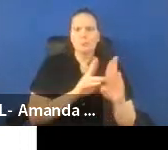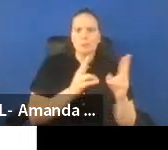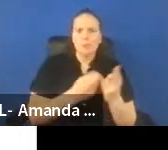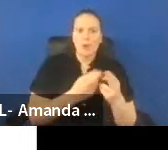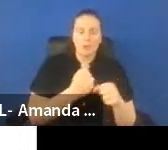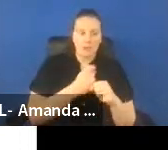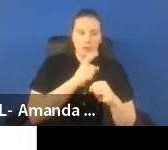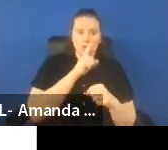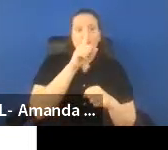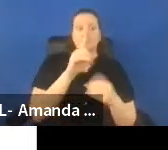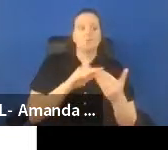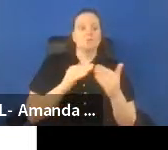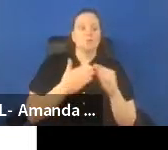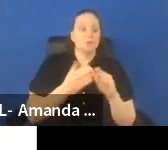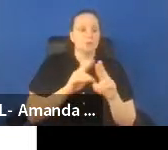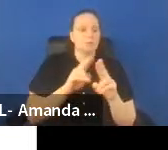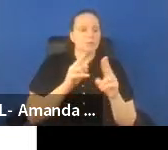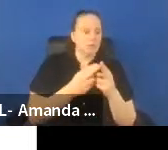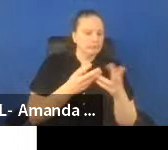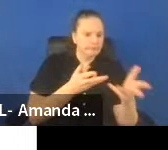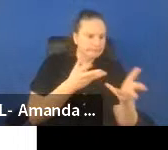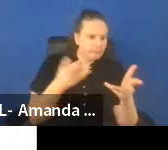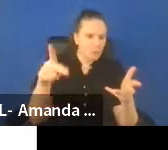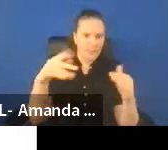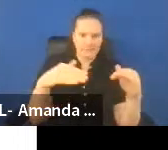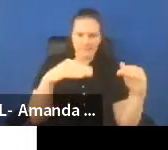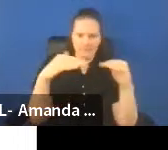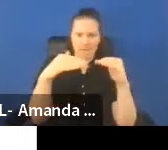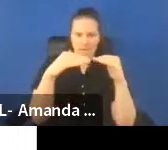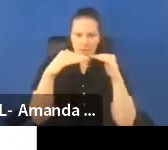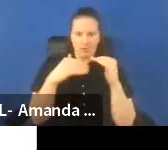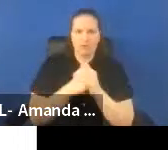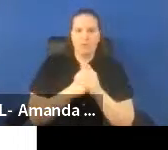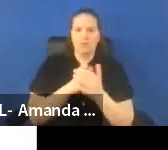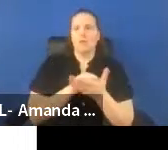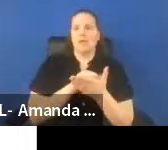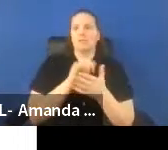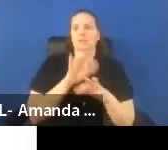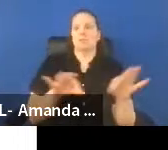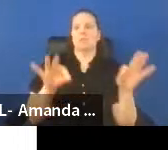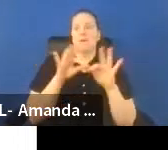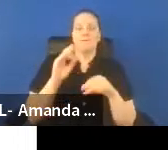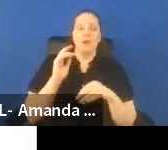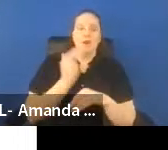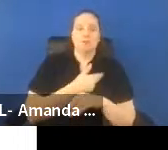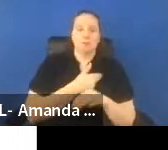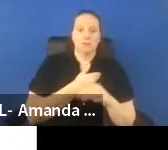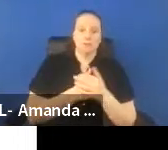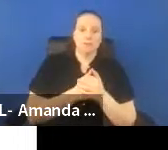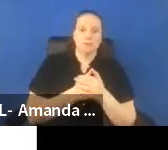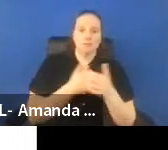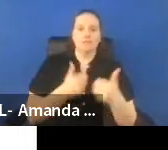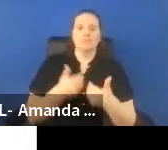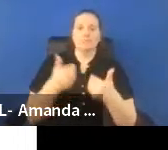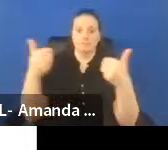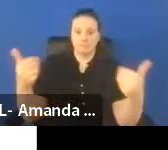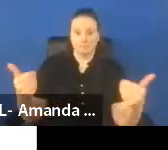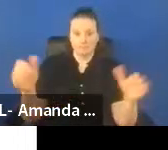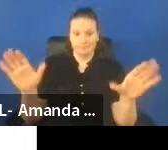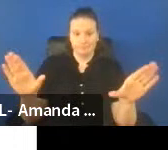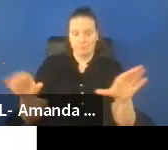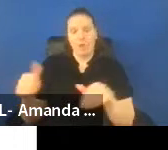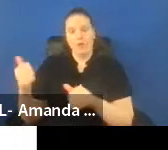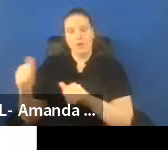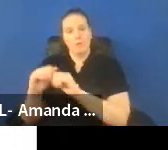city bureaus are treating Portlanders fairly. So it's really important for us to be kept separate from the other